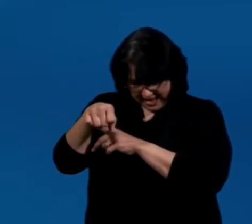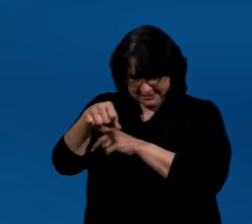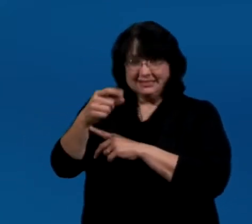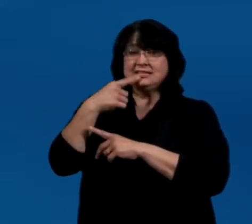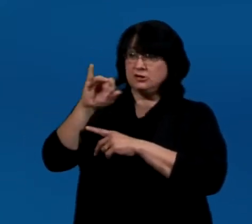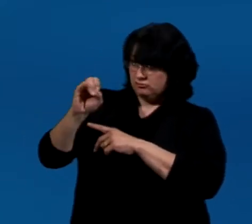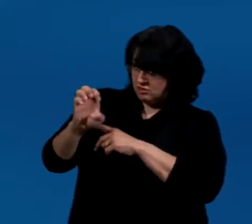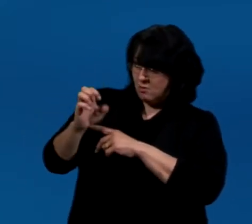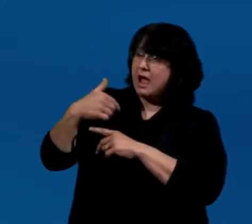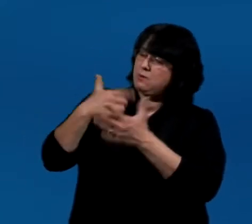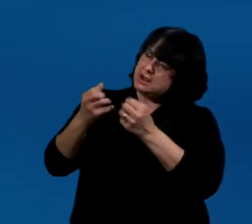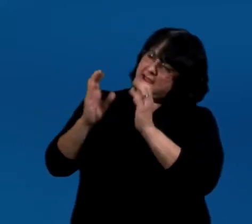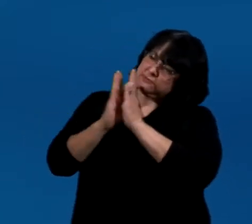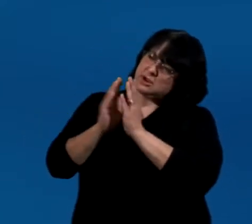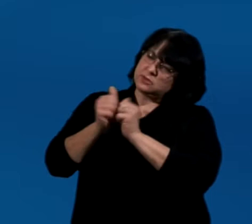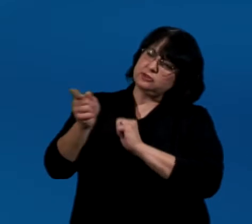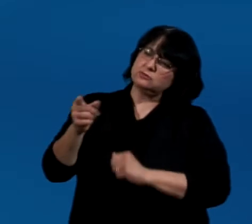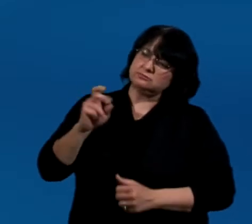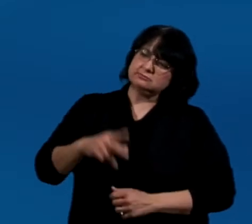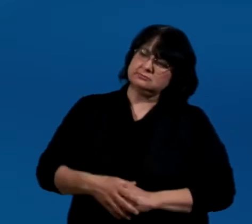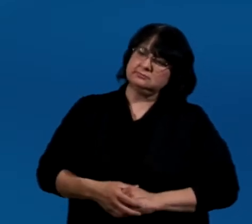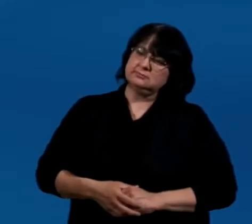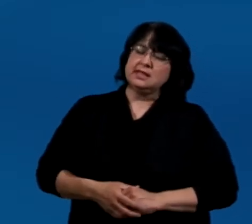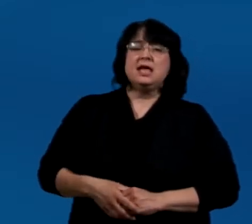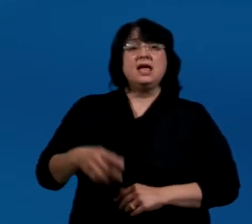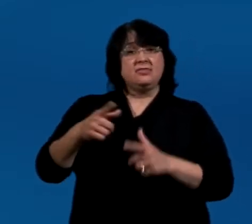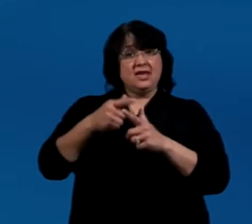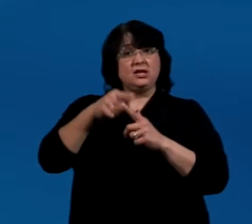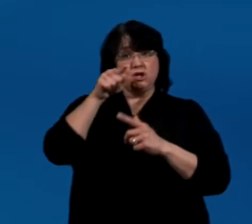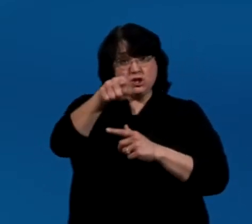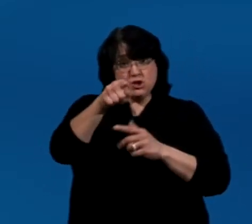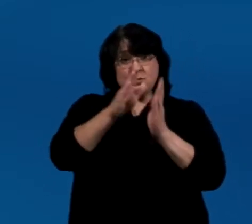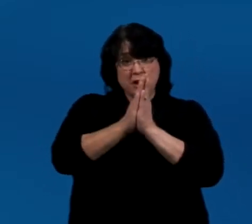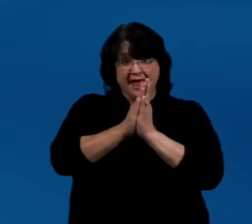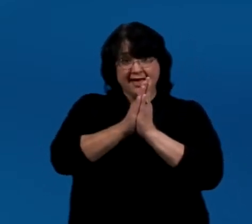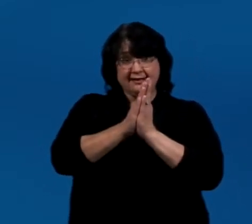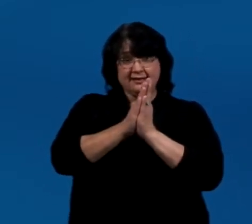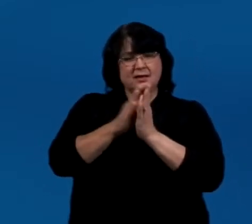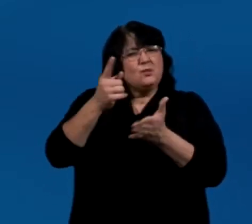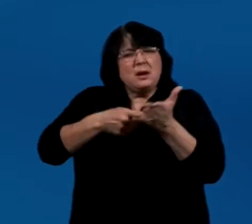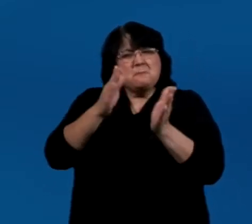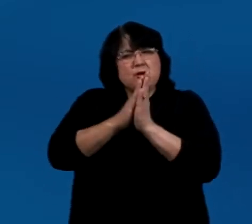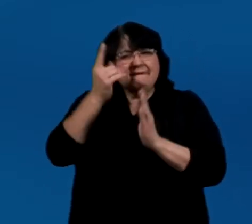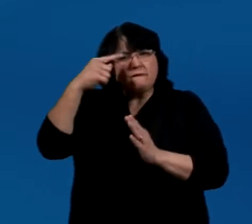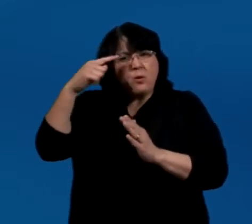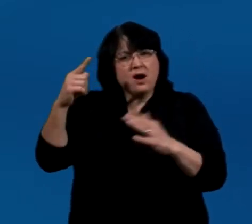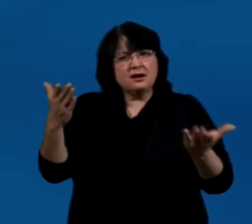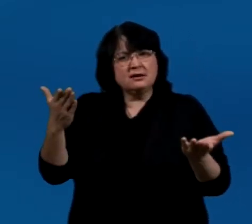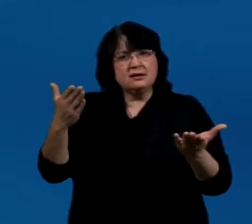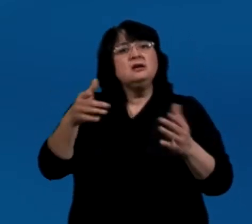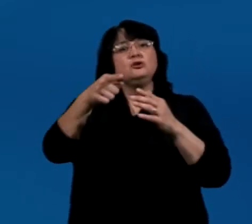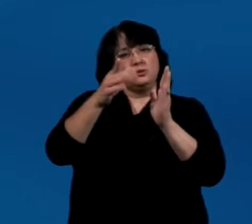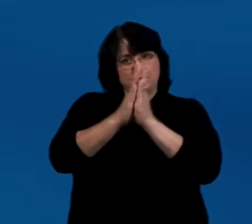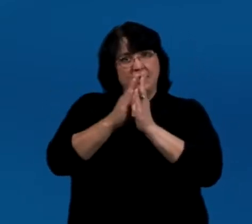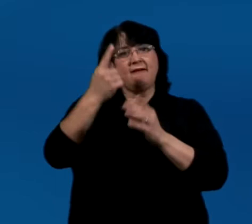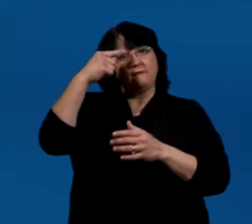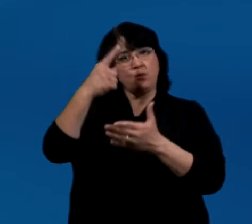I want to have a word of prayer with you. And then you're going to pray. What are you praying for? What you